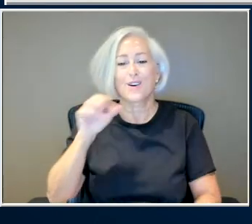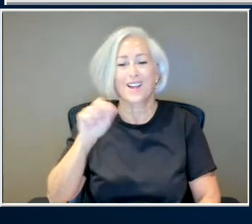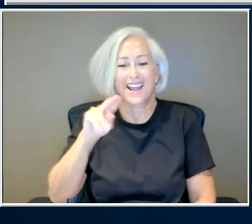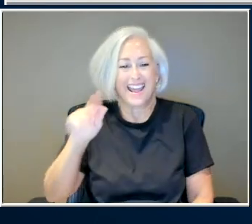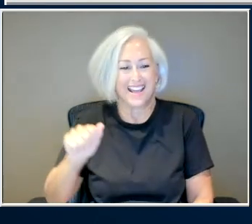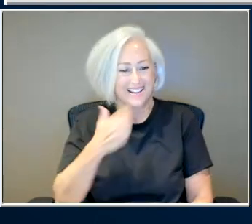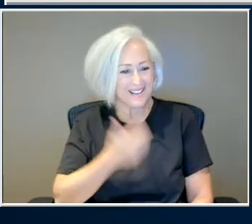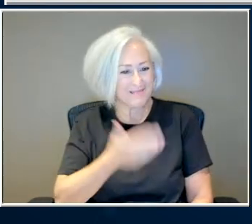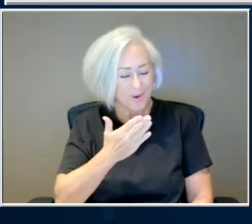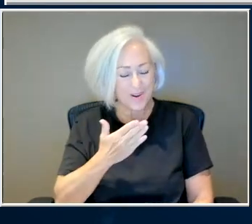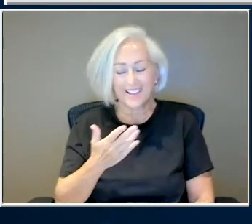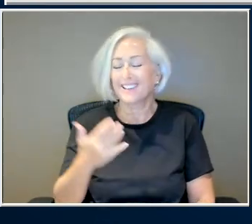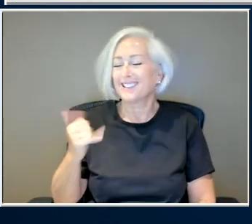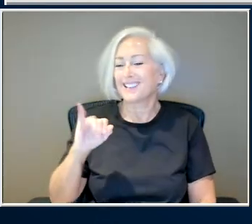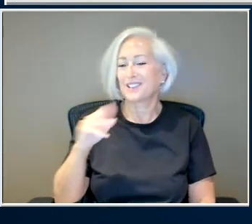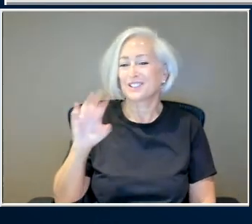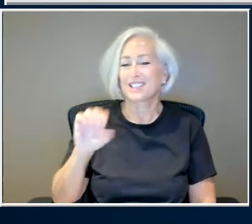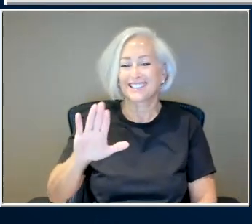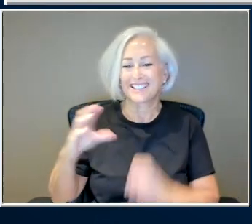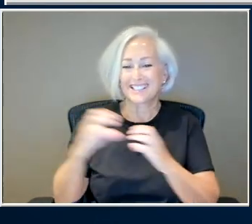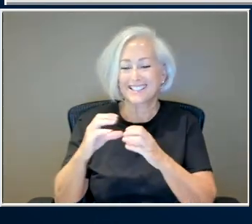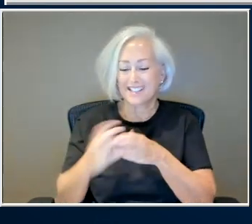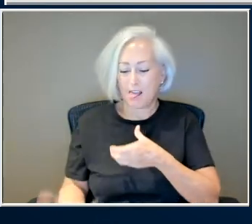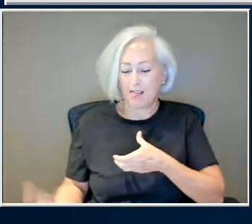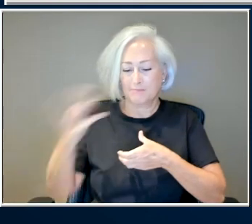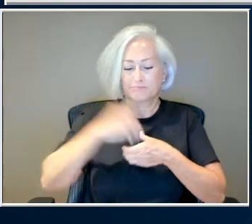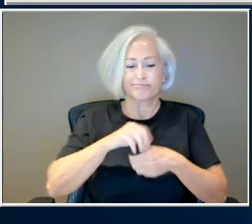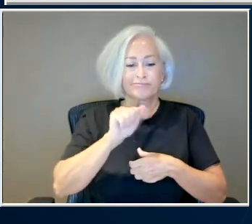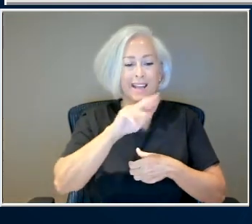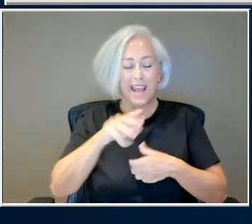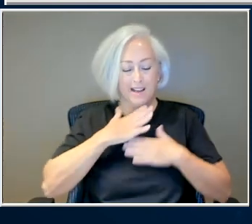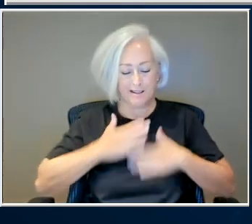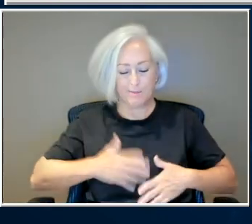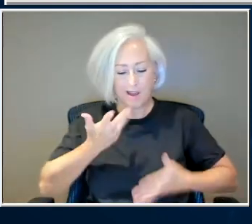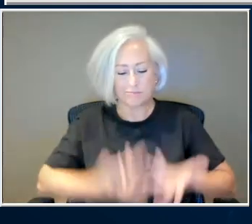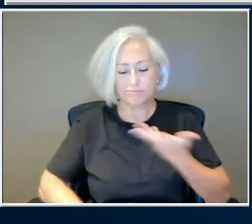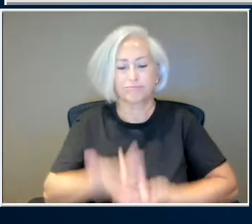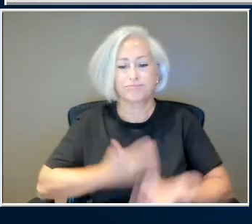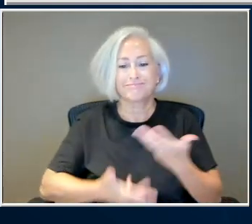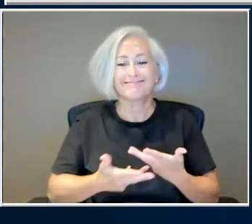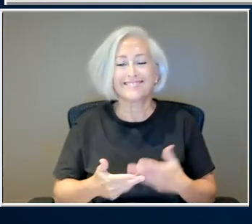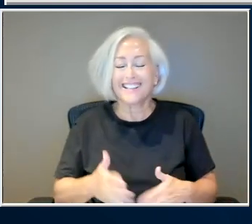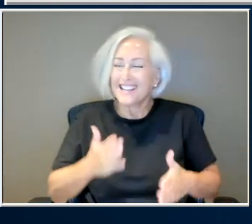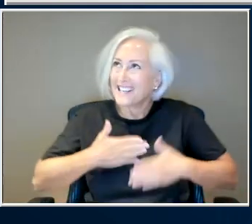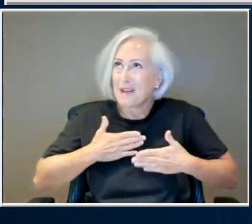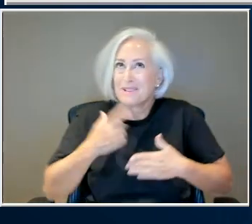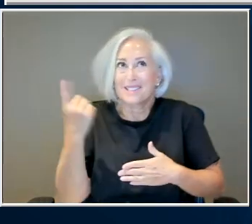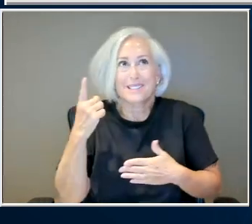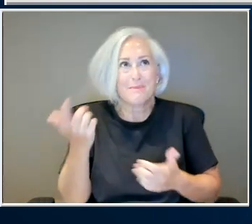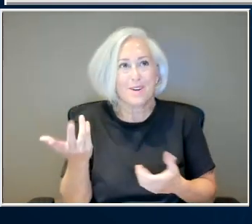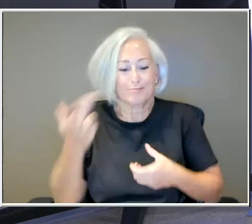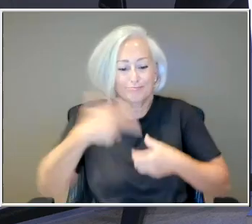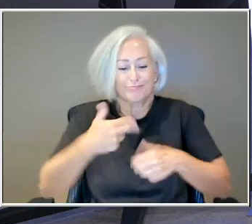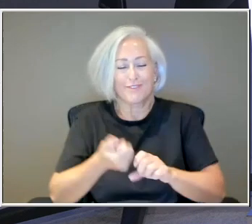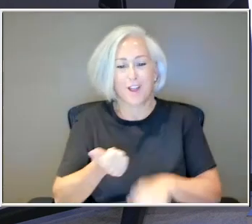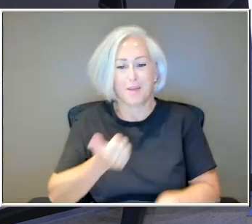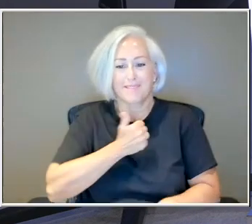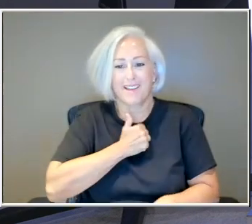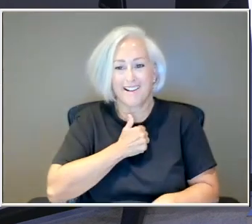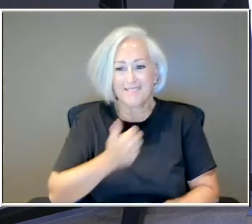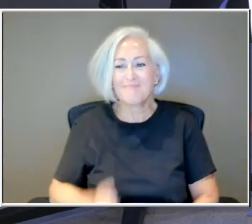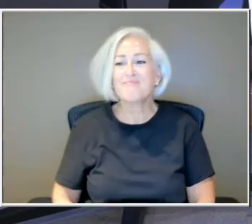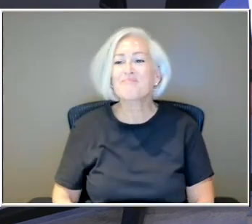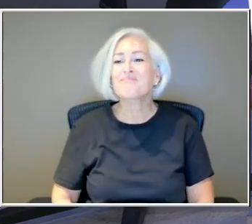So thanks for being with us this morning. It is exciting to have someone joining us all the way from Canada. So I want to start with you, Anna, because